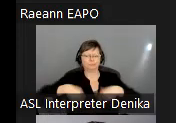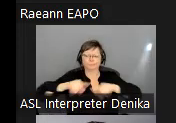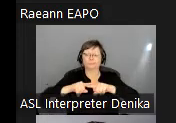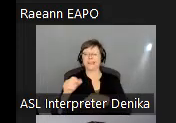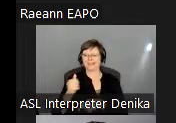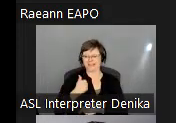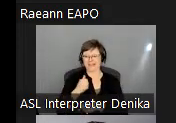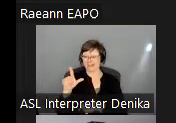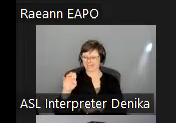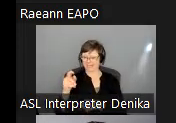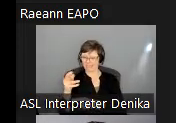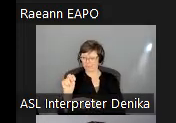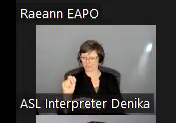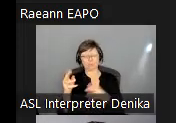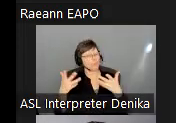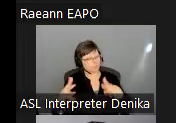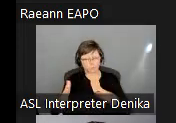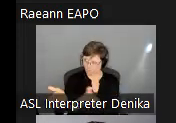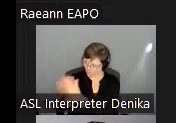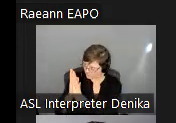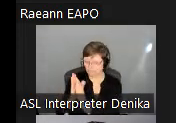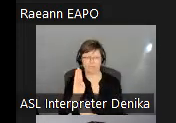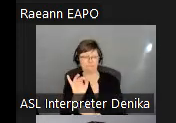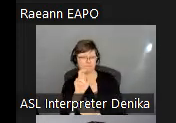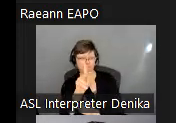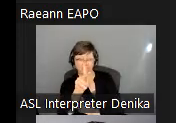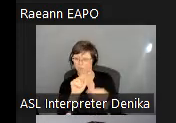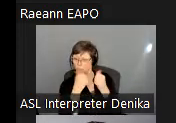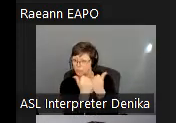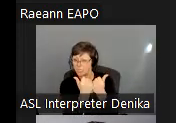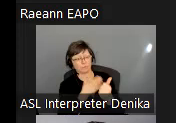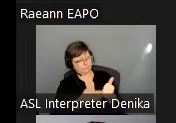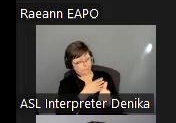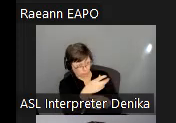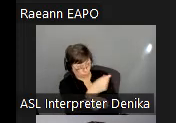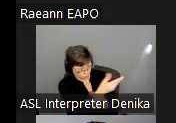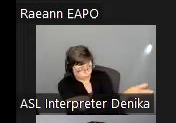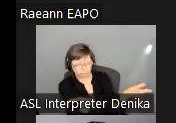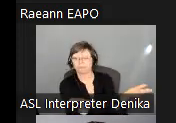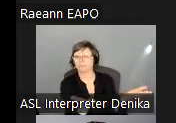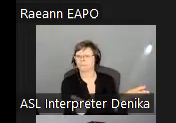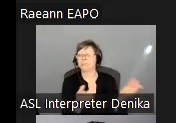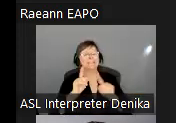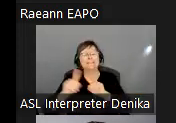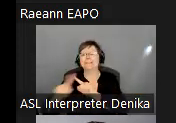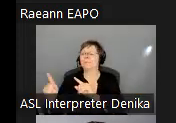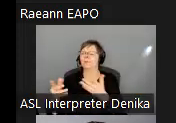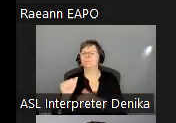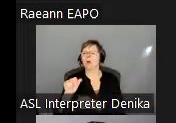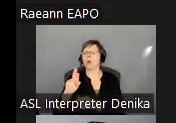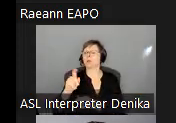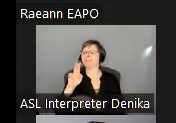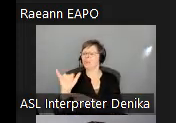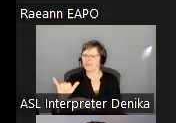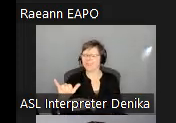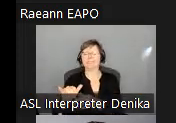them to put it out. We work with the Canadian Bank Association, and we've asked them to put it out, and we're having auxiliaries across Ontario, or auxiliary